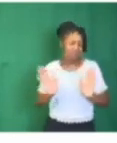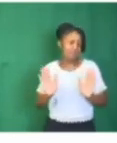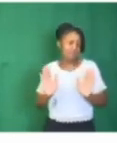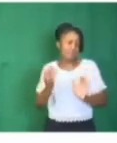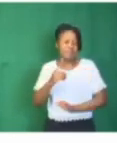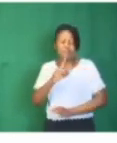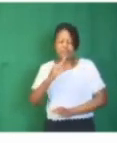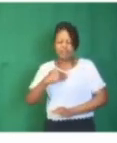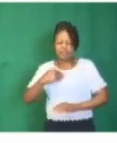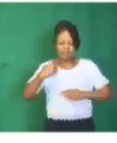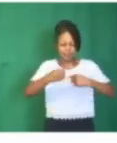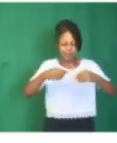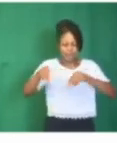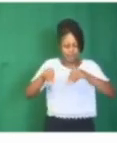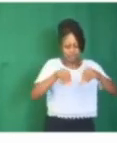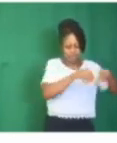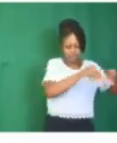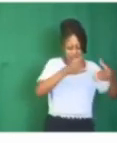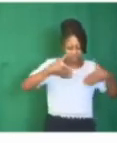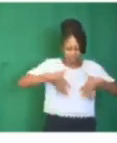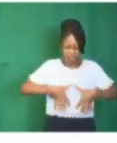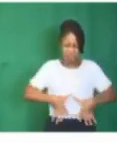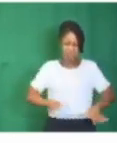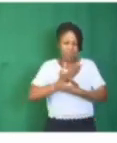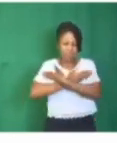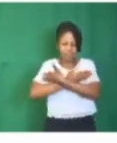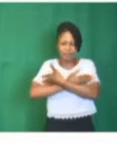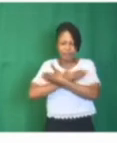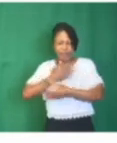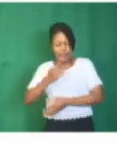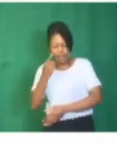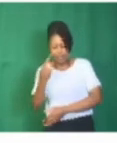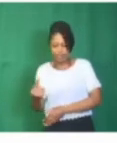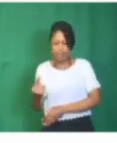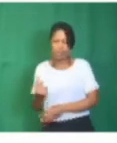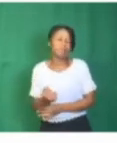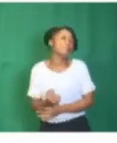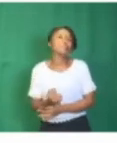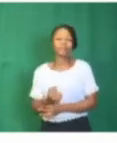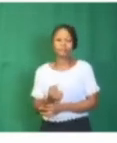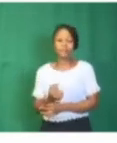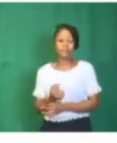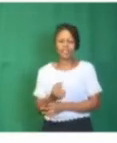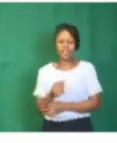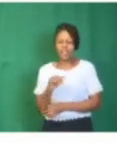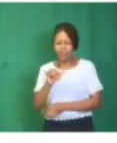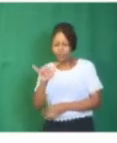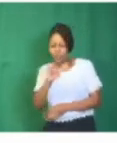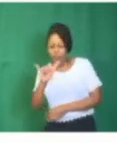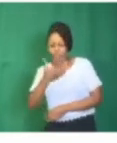I'm going to move on to the next system that we have to look at, which is the